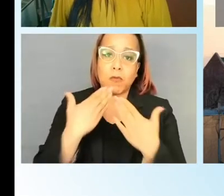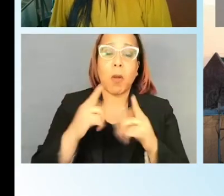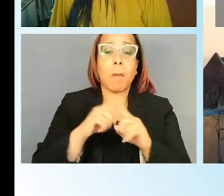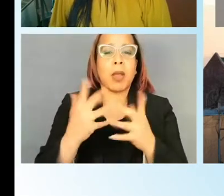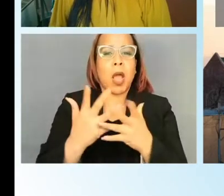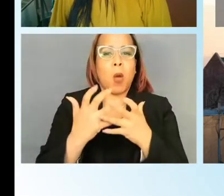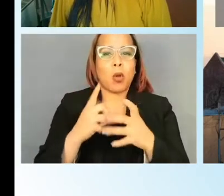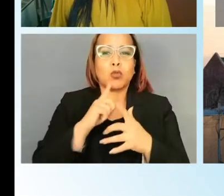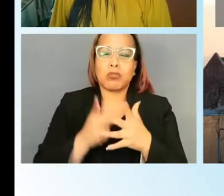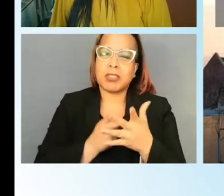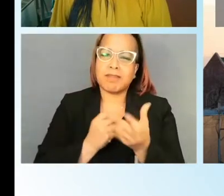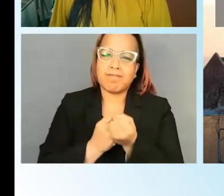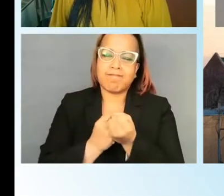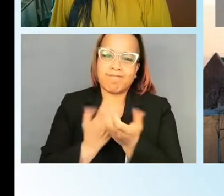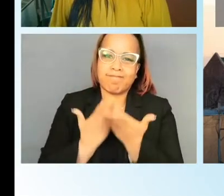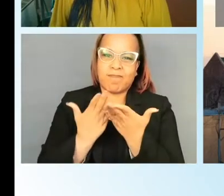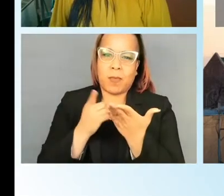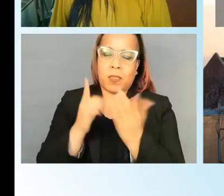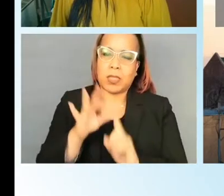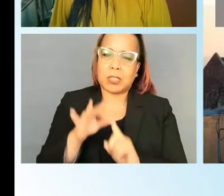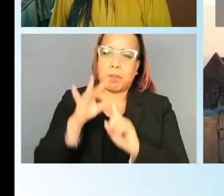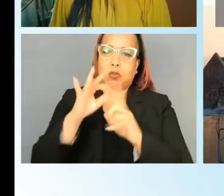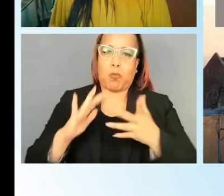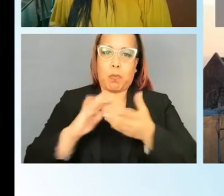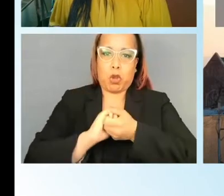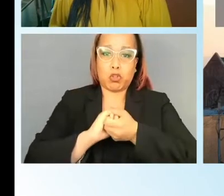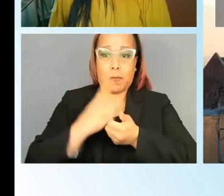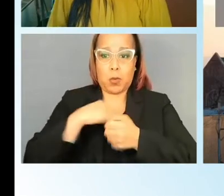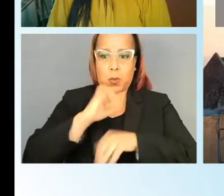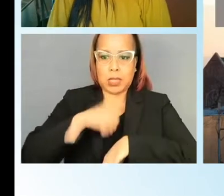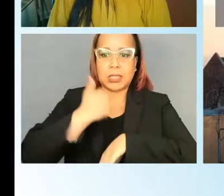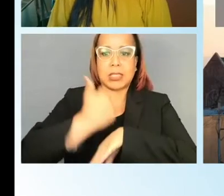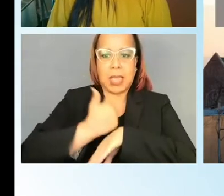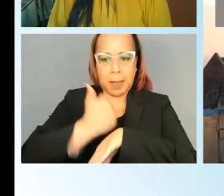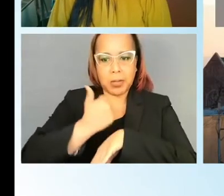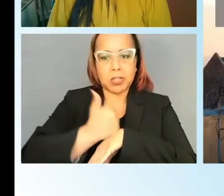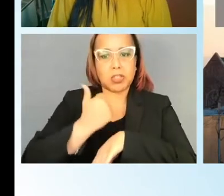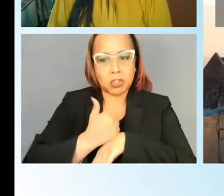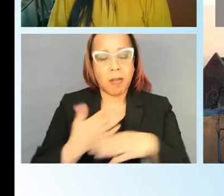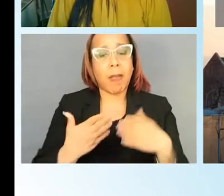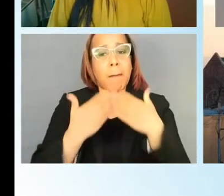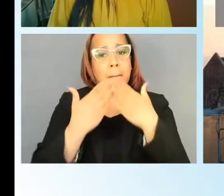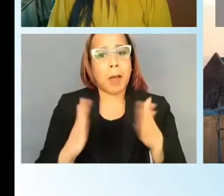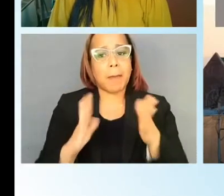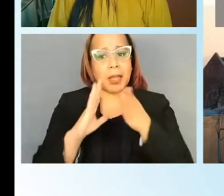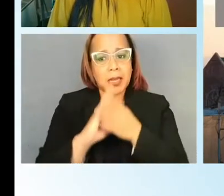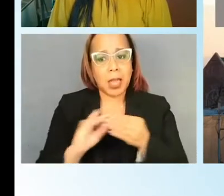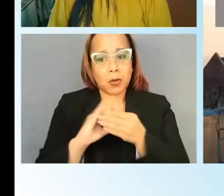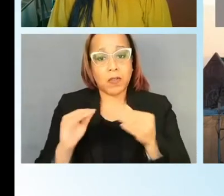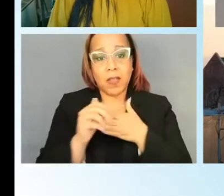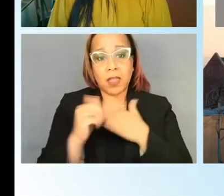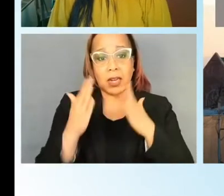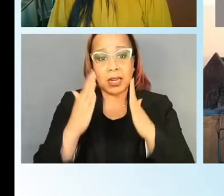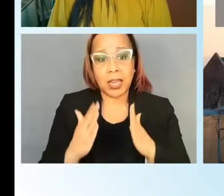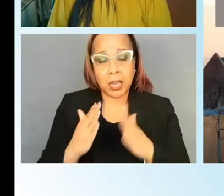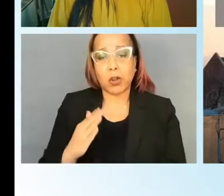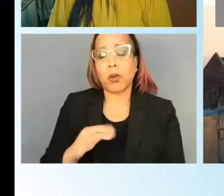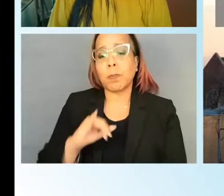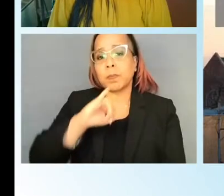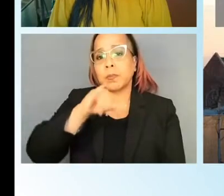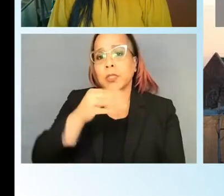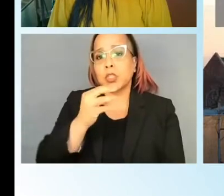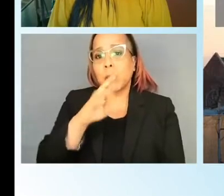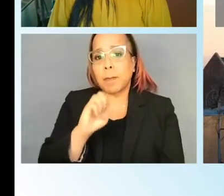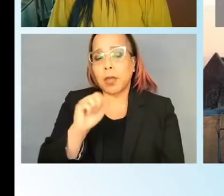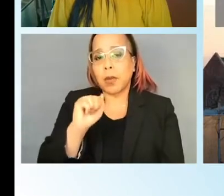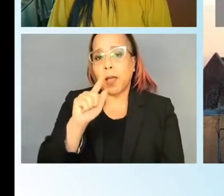lift up this very special partnership that we established with Public Narrative and its leader, Jamira Alexander, who helped us